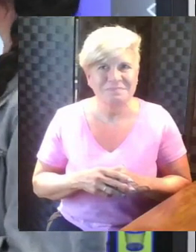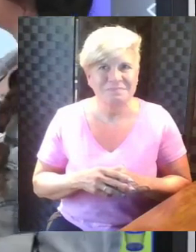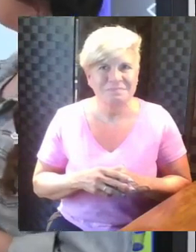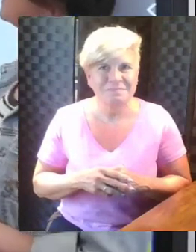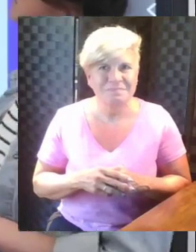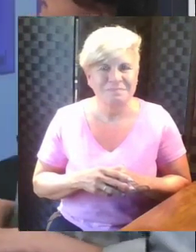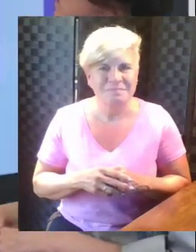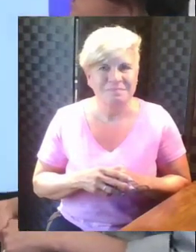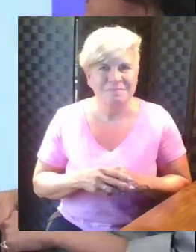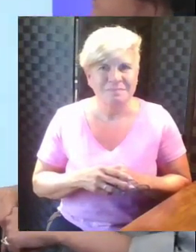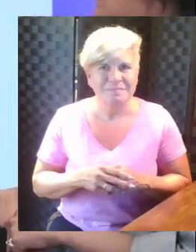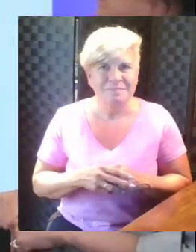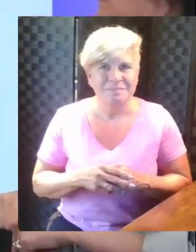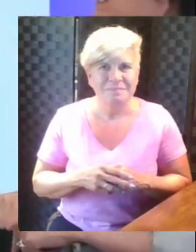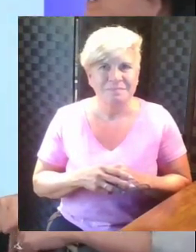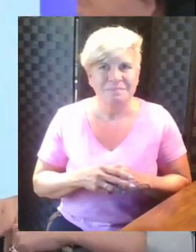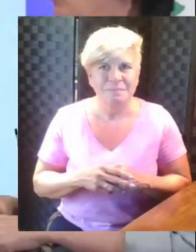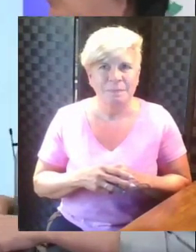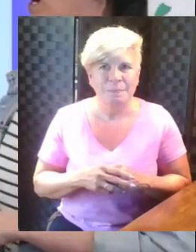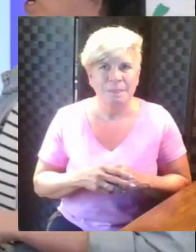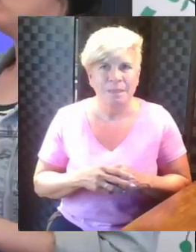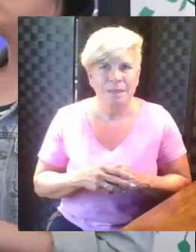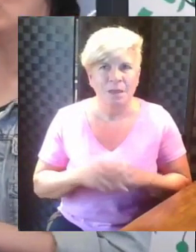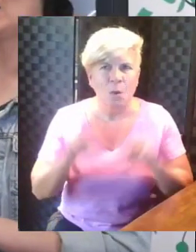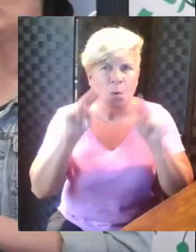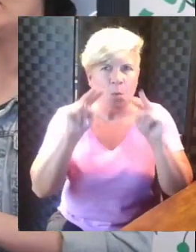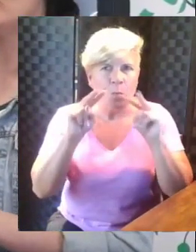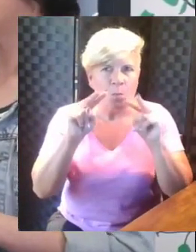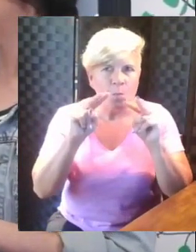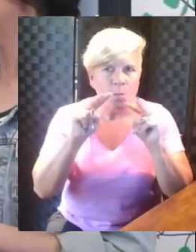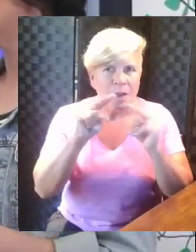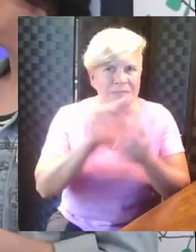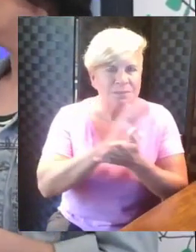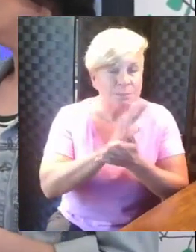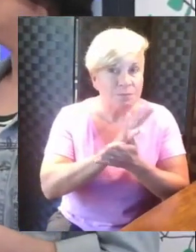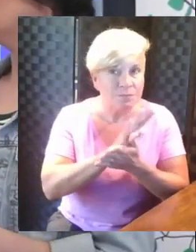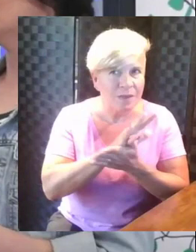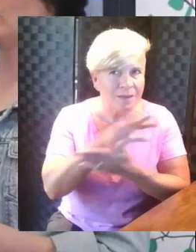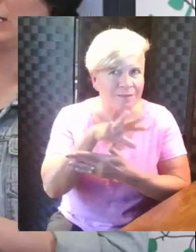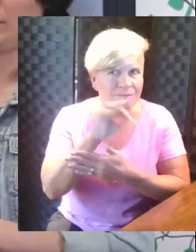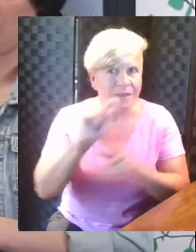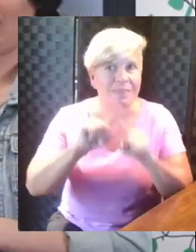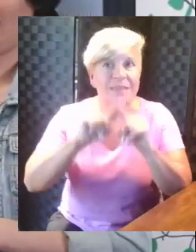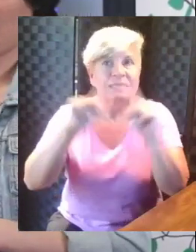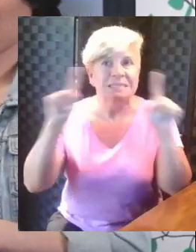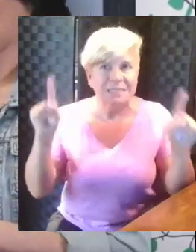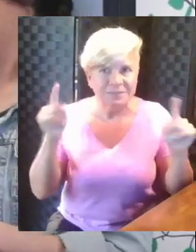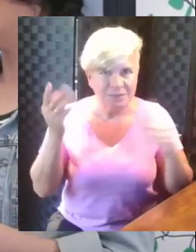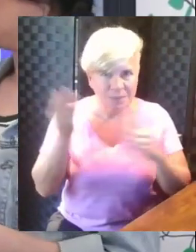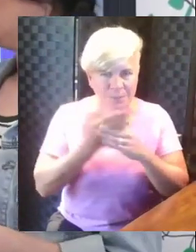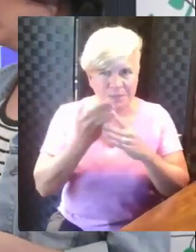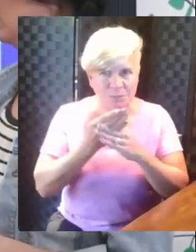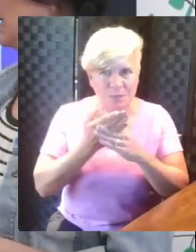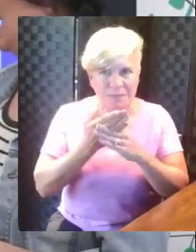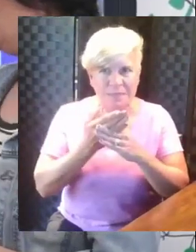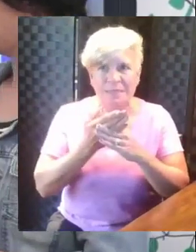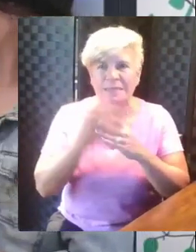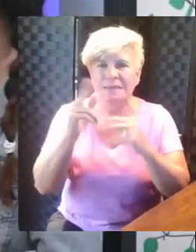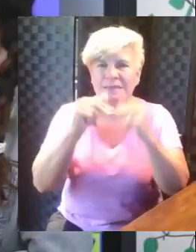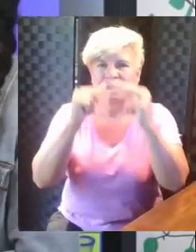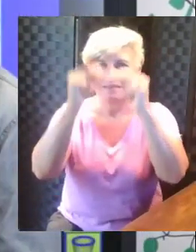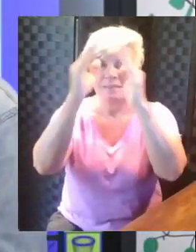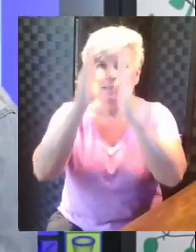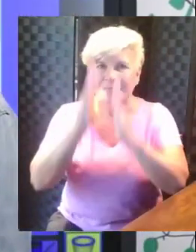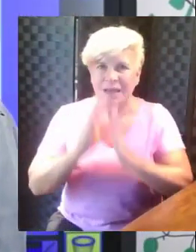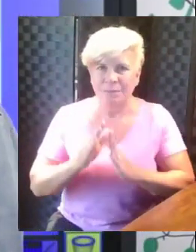Let's go ahead and watch as we find the difference between their towers. Okay? I